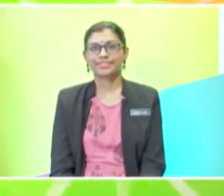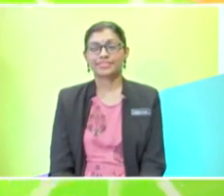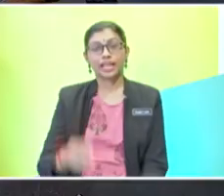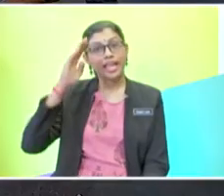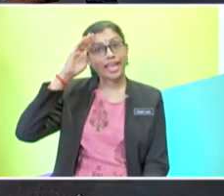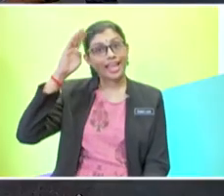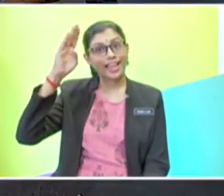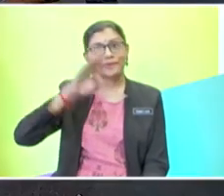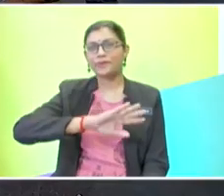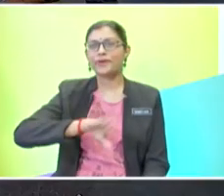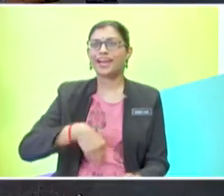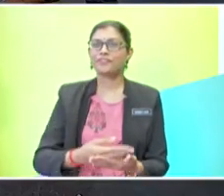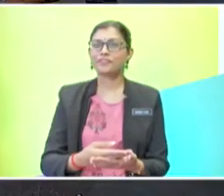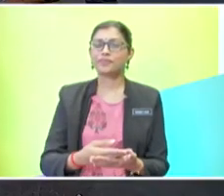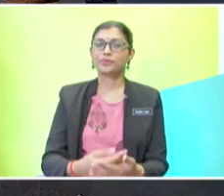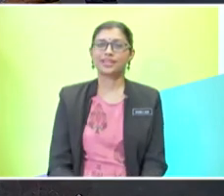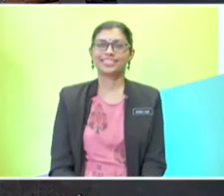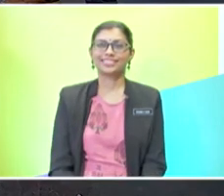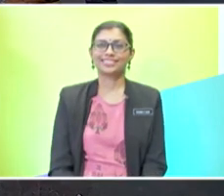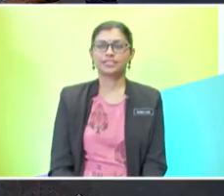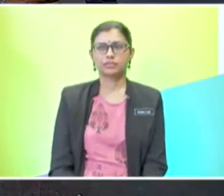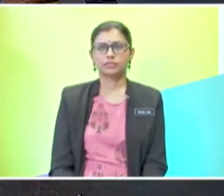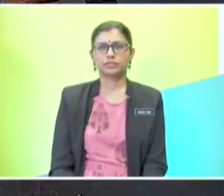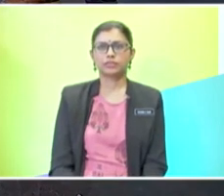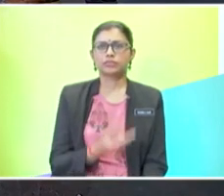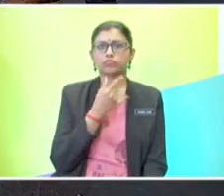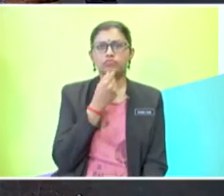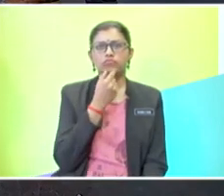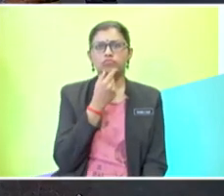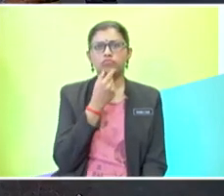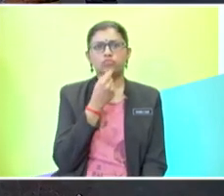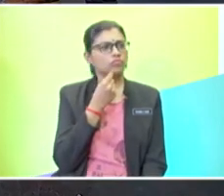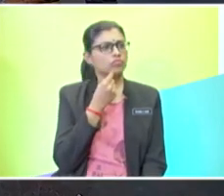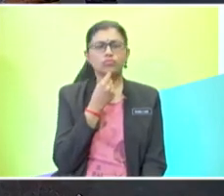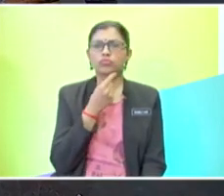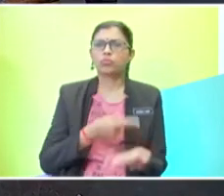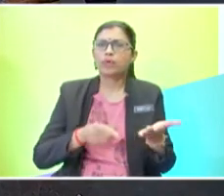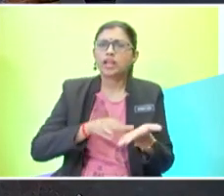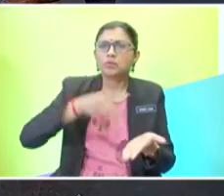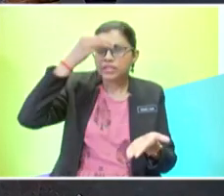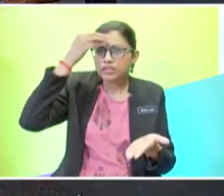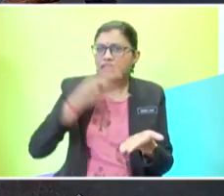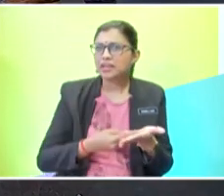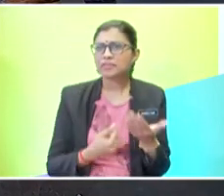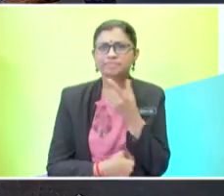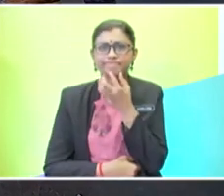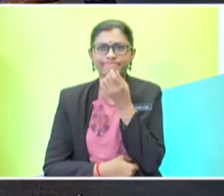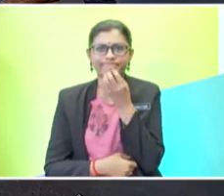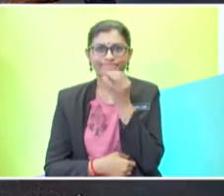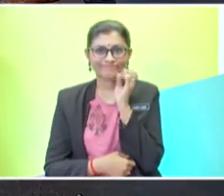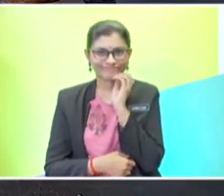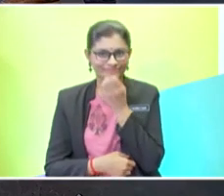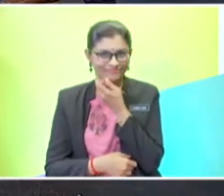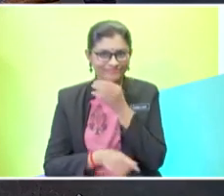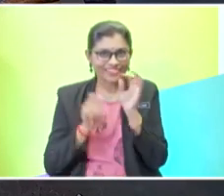welcome, everyone, to our lesson today. But what are we learning today, actually? All right, so today we have a lot of